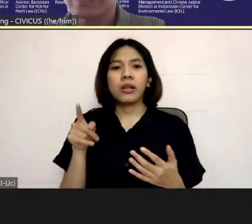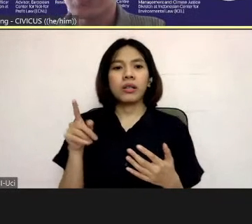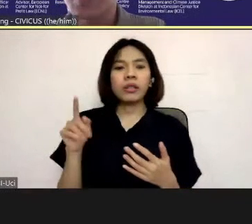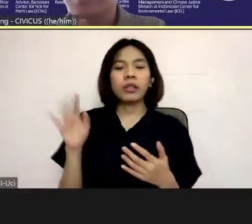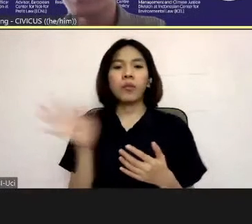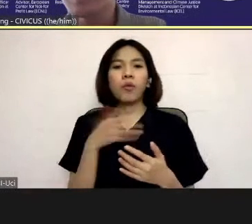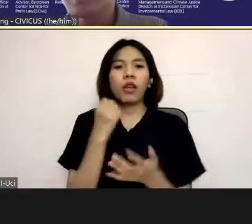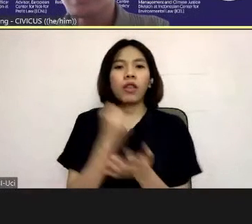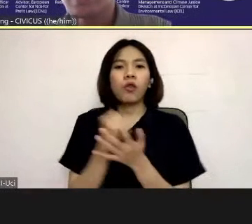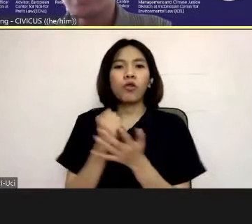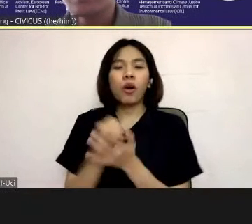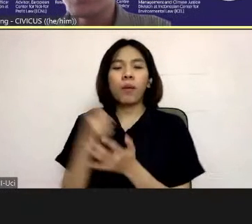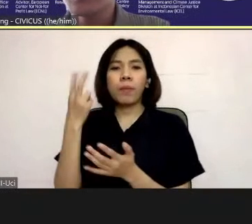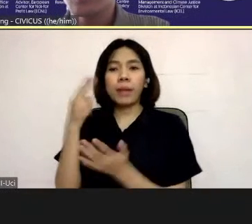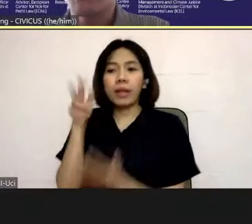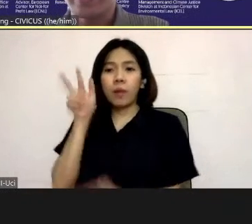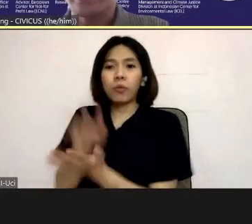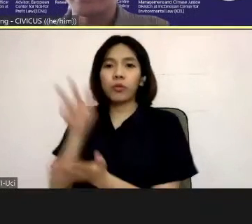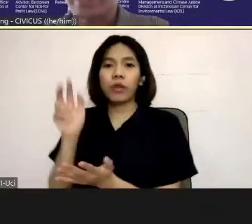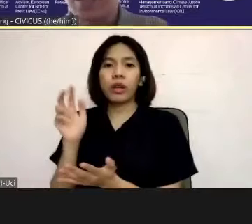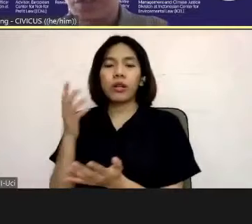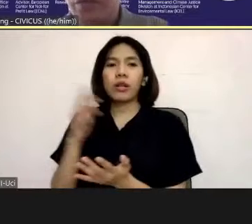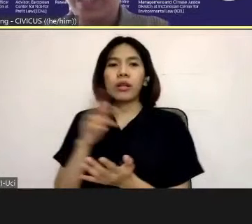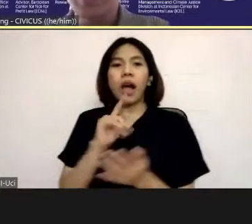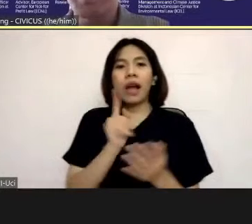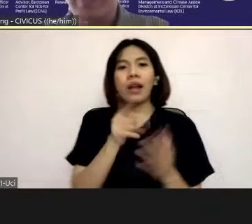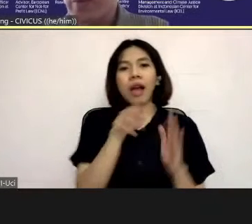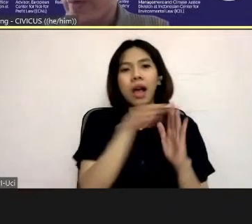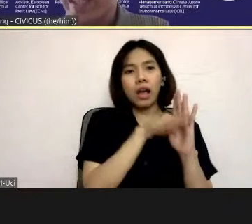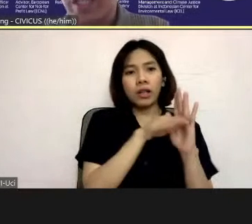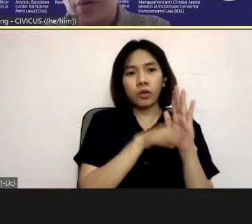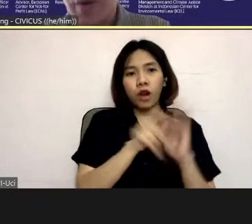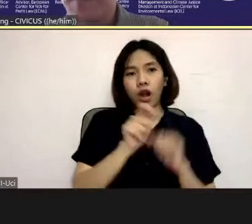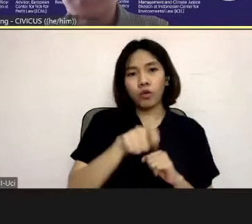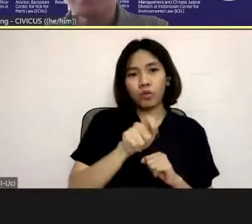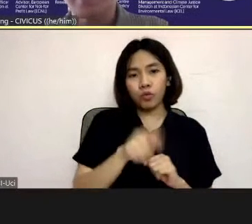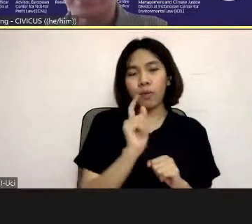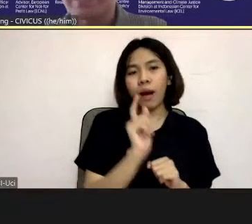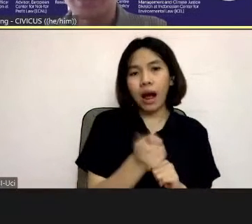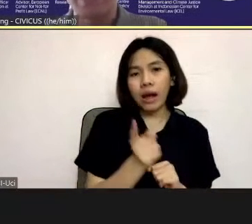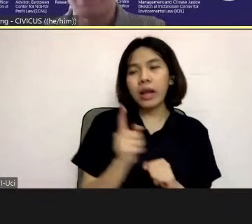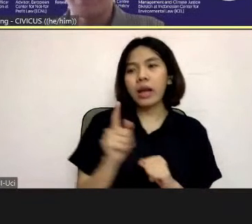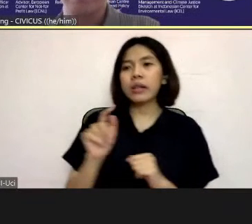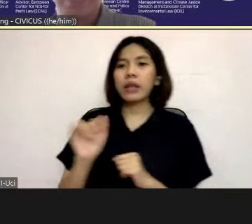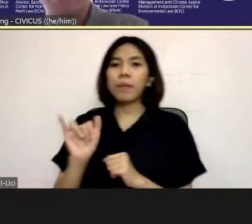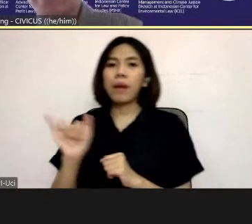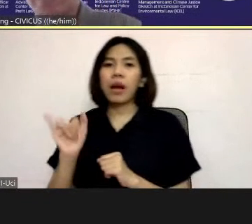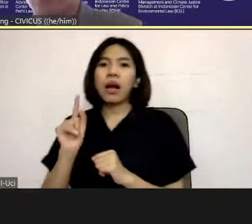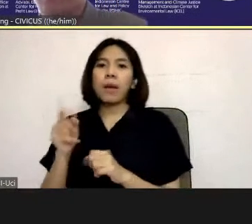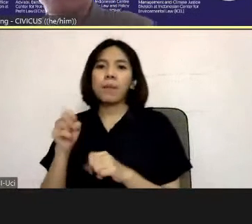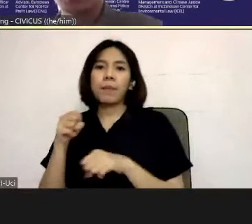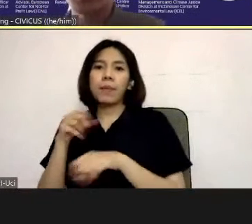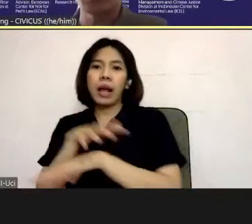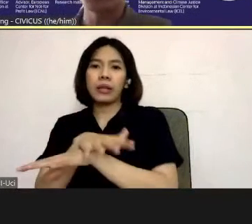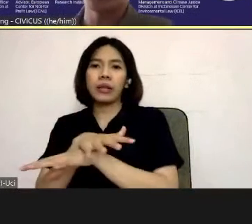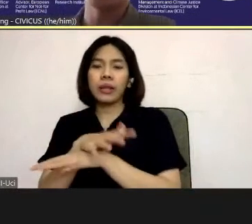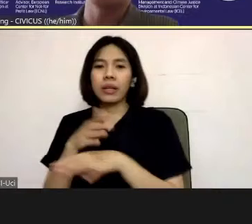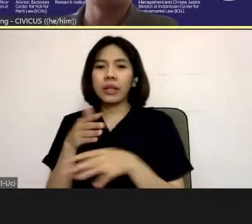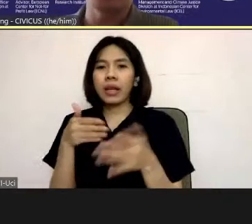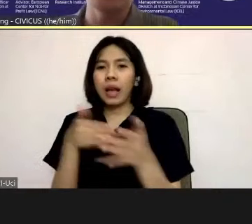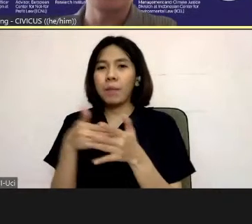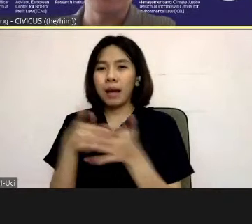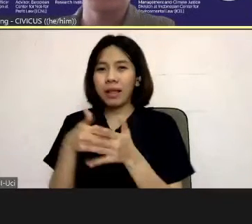in the countries, the use of illegal surveillance, bureaucratic harassment, and demeaning public statement have often been used